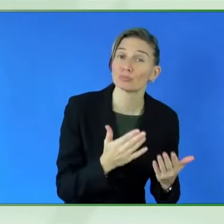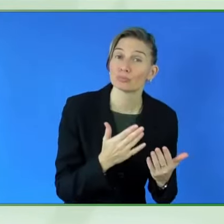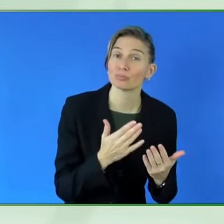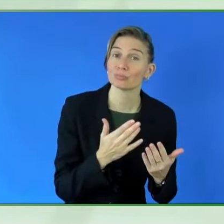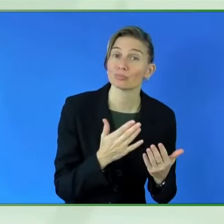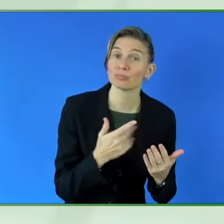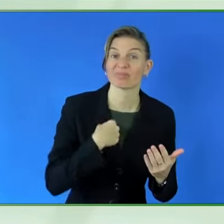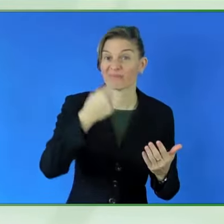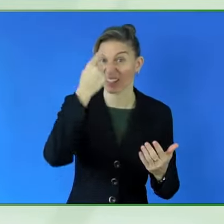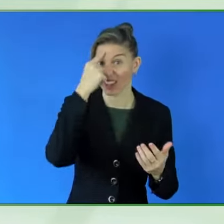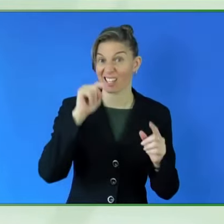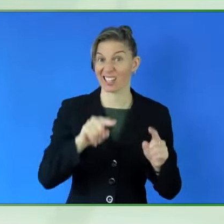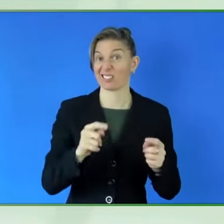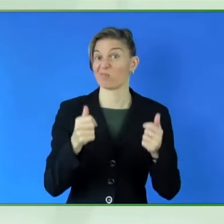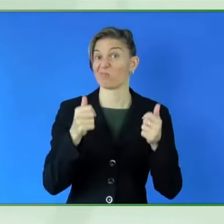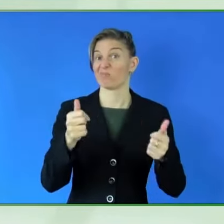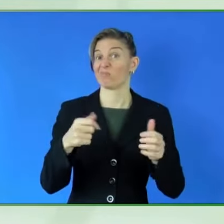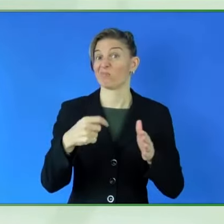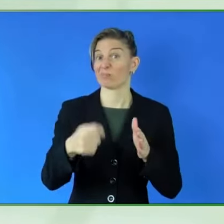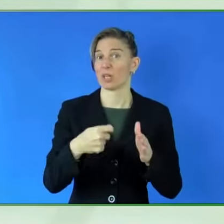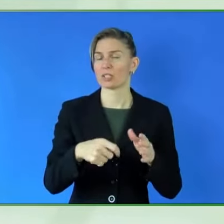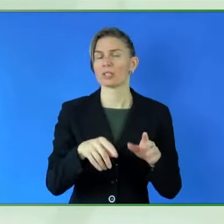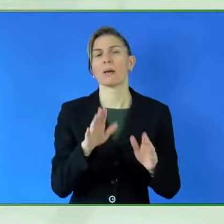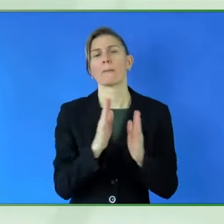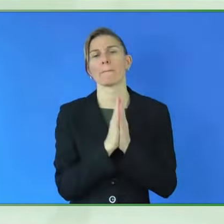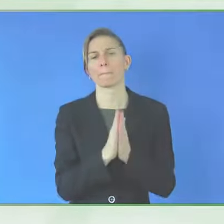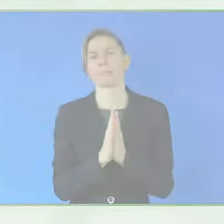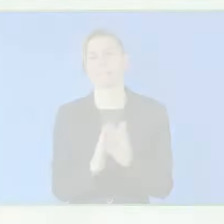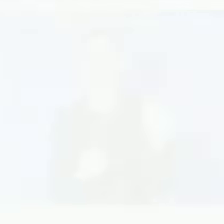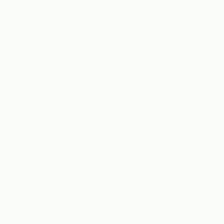go forward and keep us posted. Thanks.